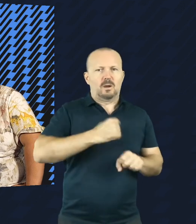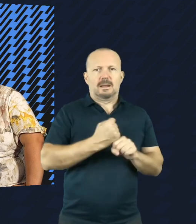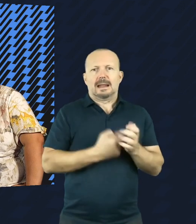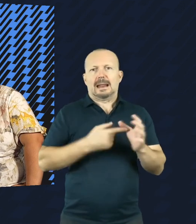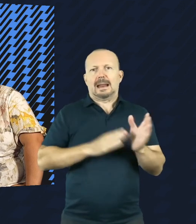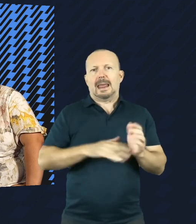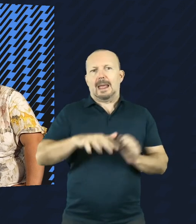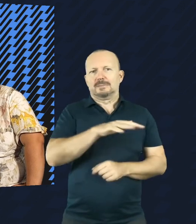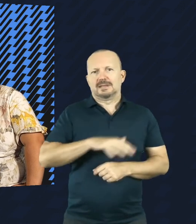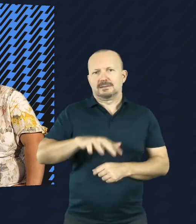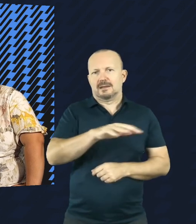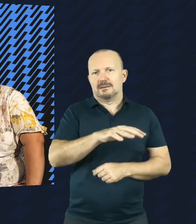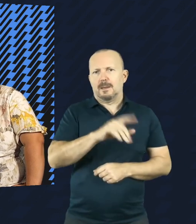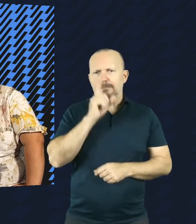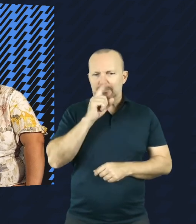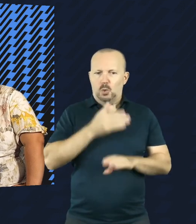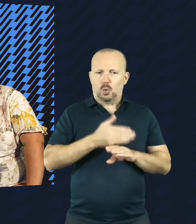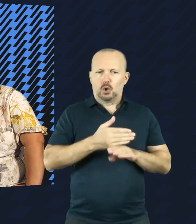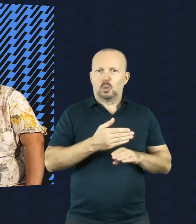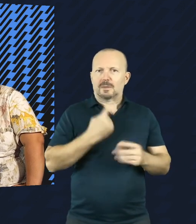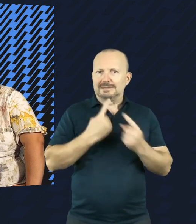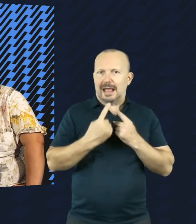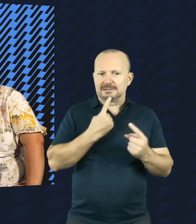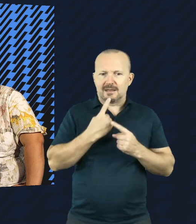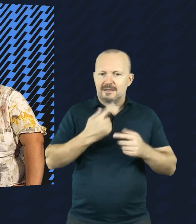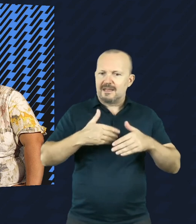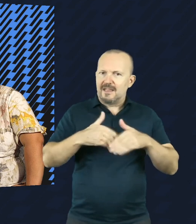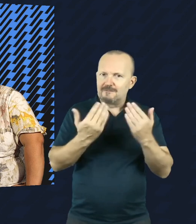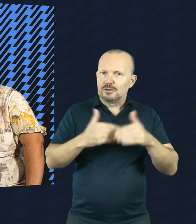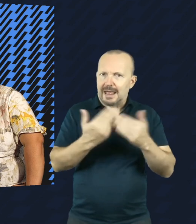data every day. And how we